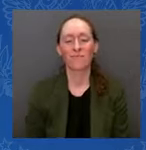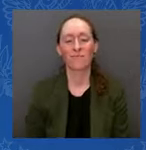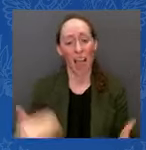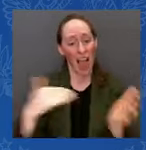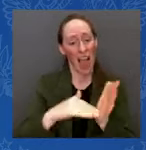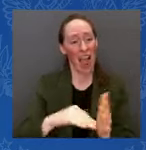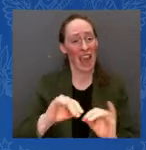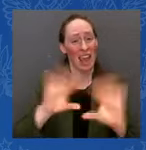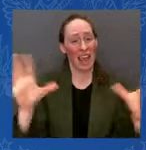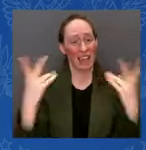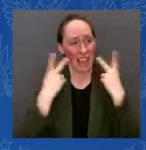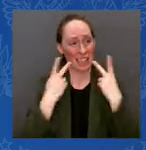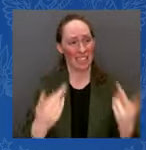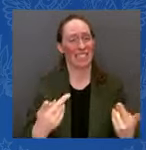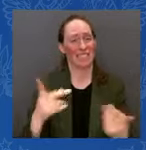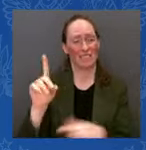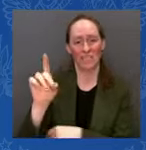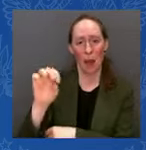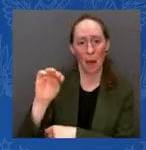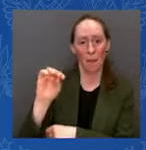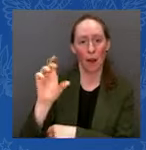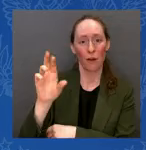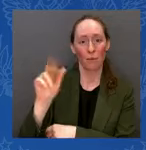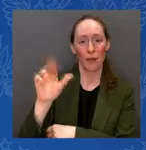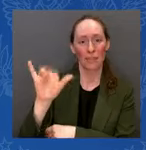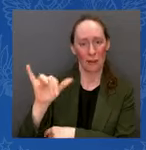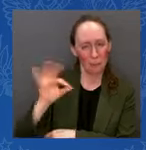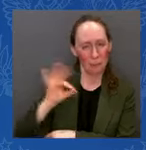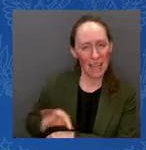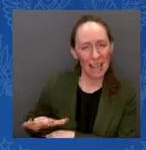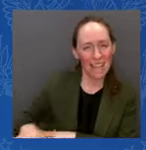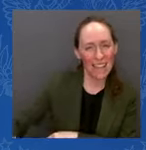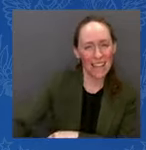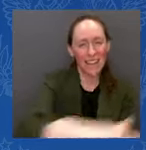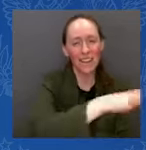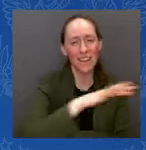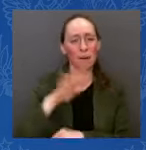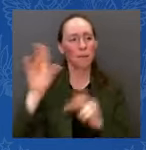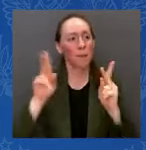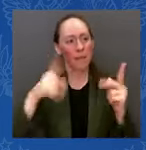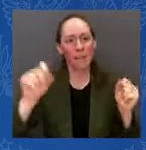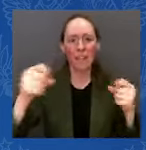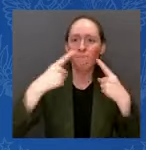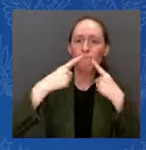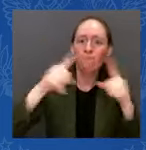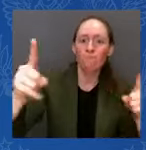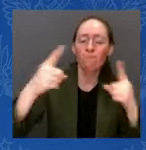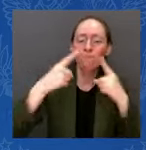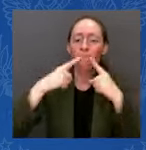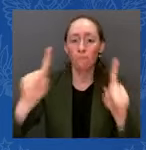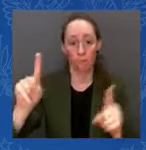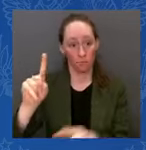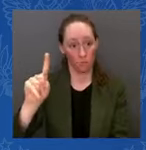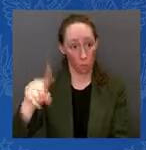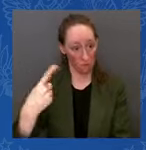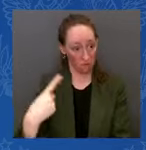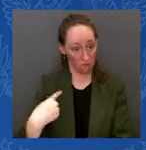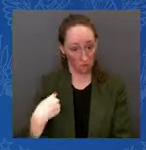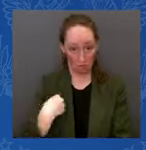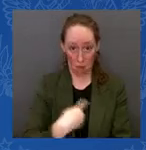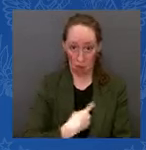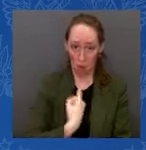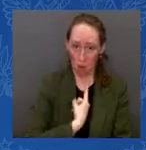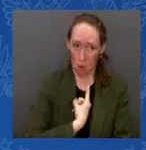for us, but for the entire world. Today, we're announcing the steps to carry out our first project under AUKUS,